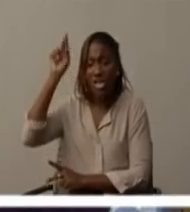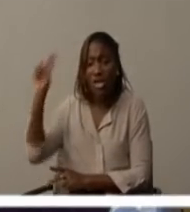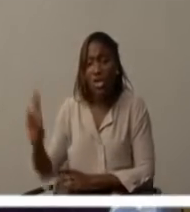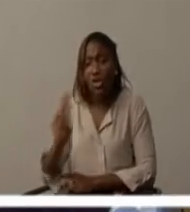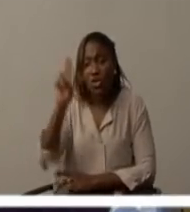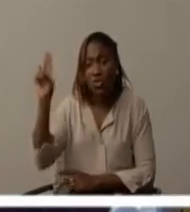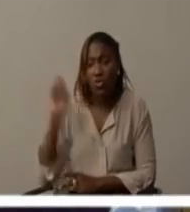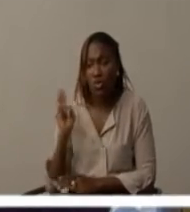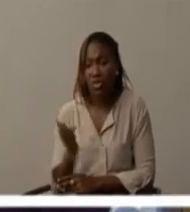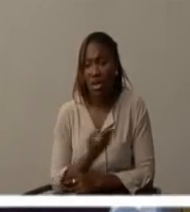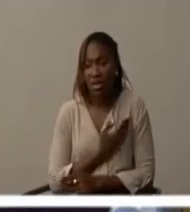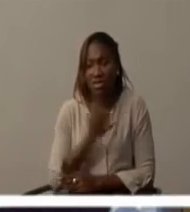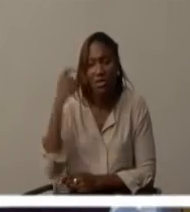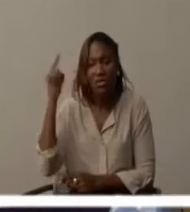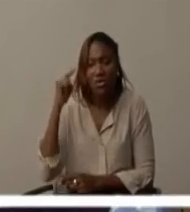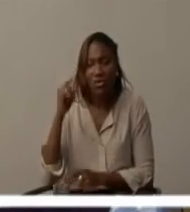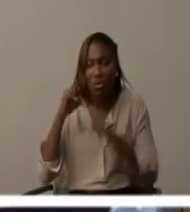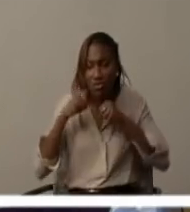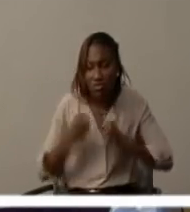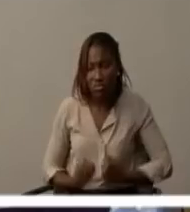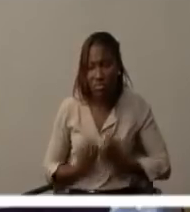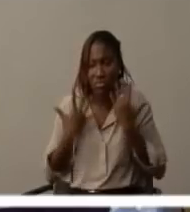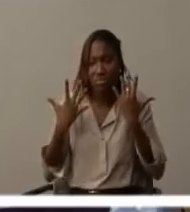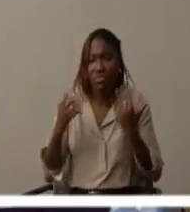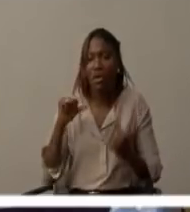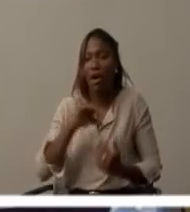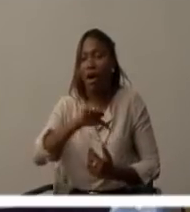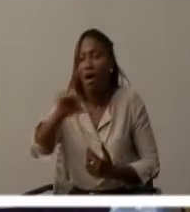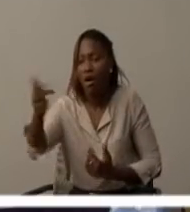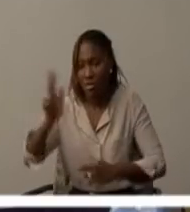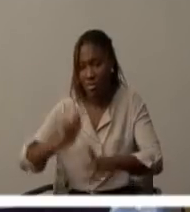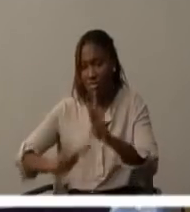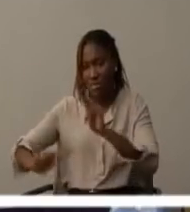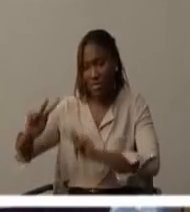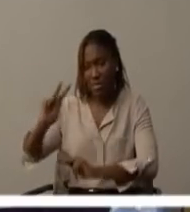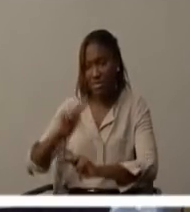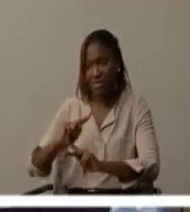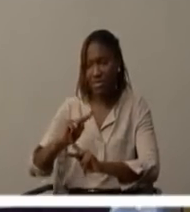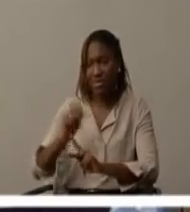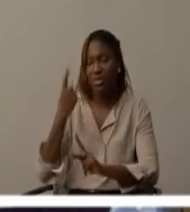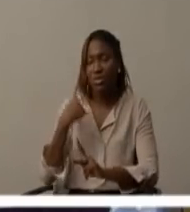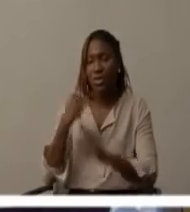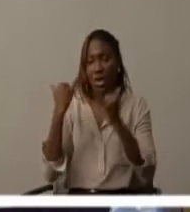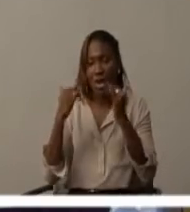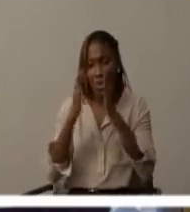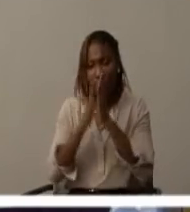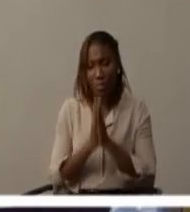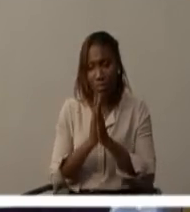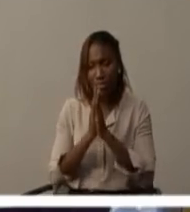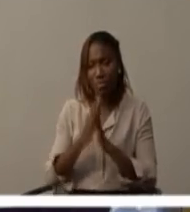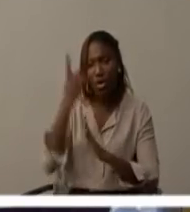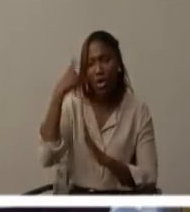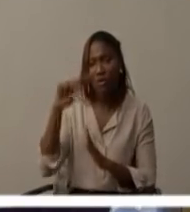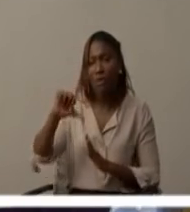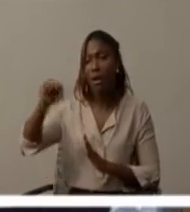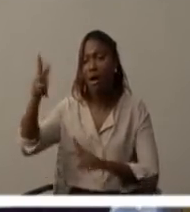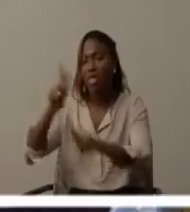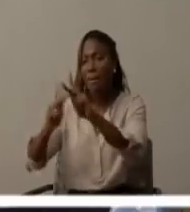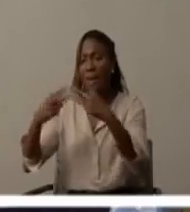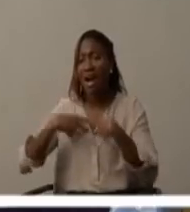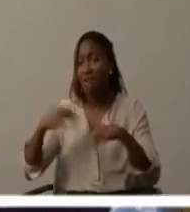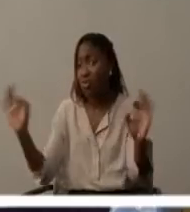of grace for other people, so that we start interceding now for those who have no one to intercede for